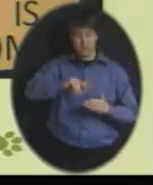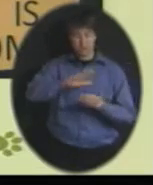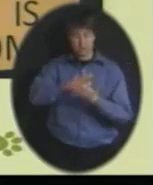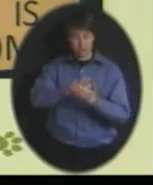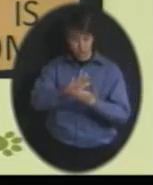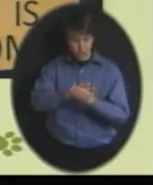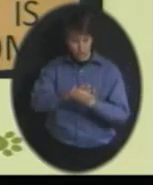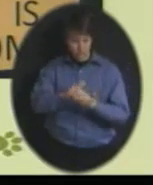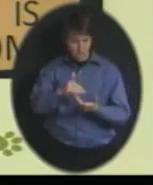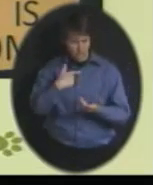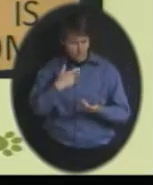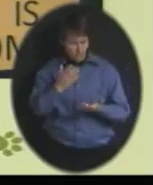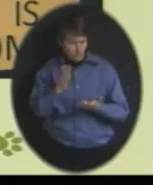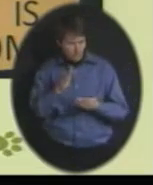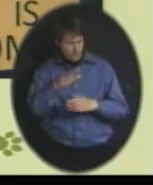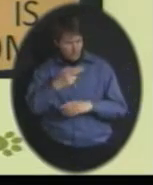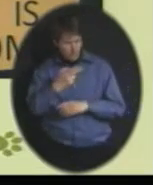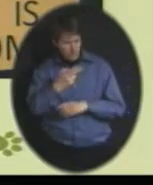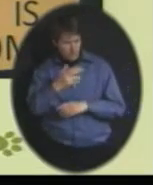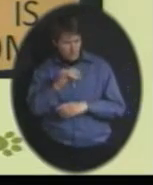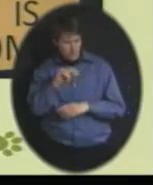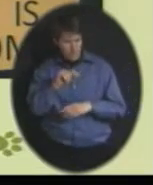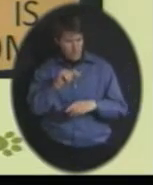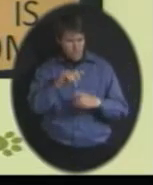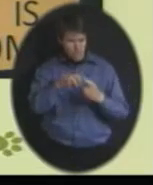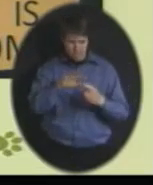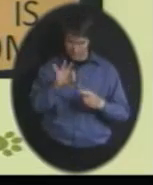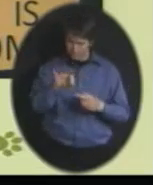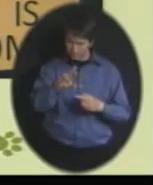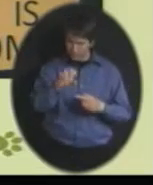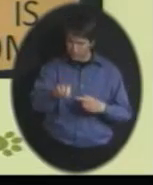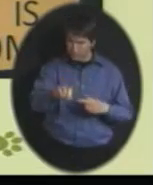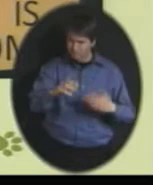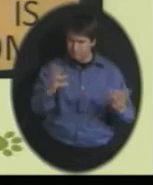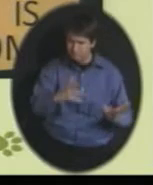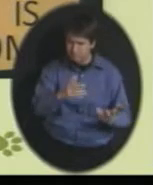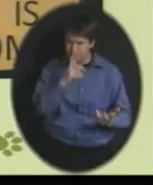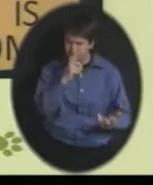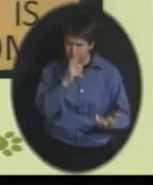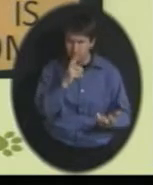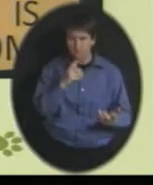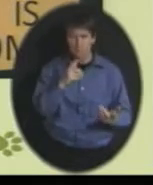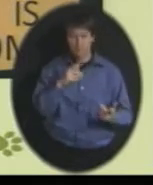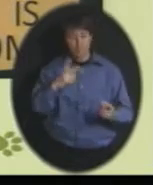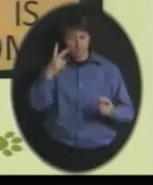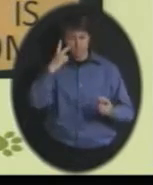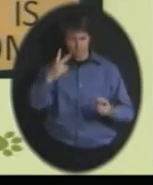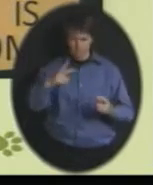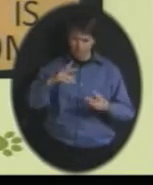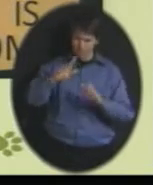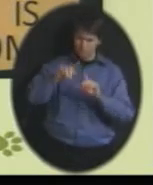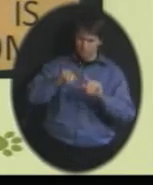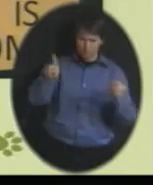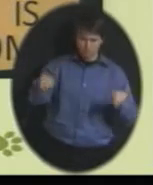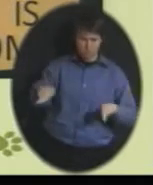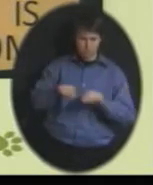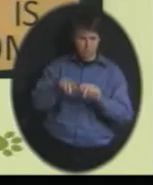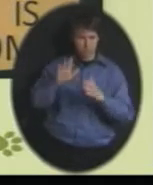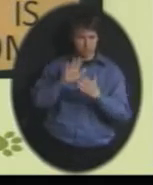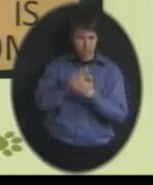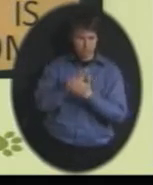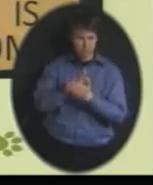given hints about what FRED might be. They saw throughout the school things like